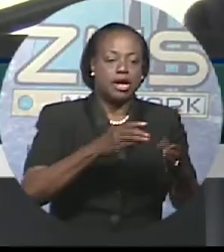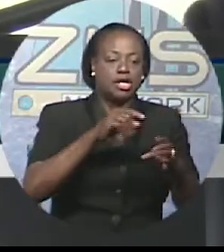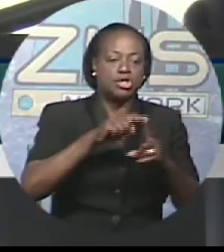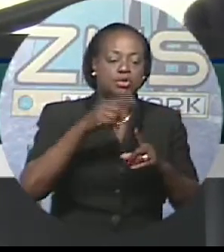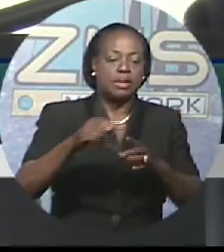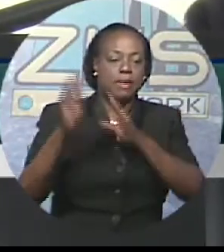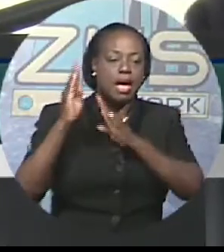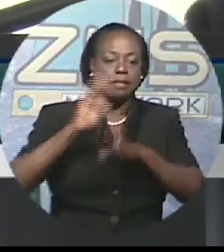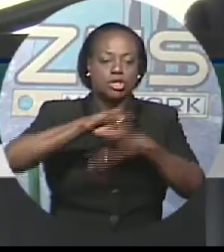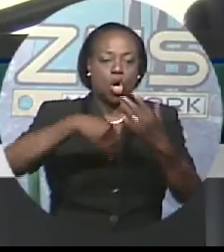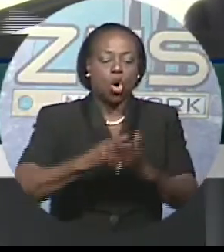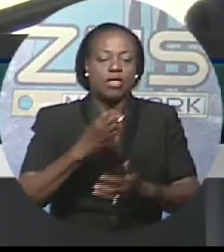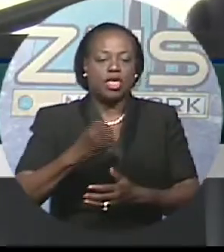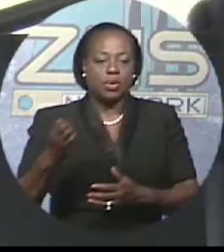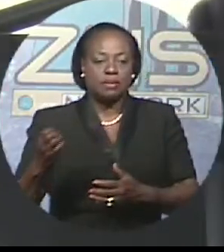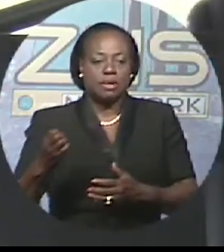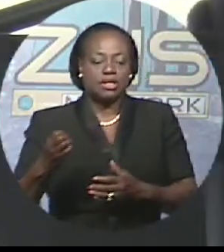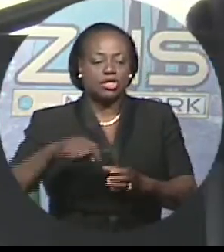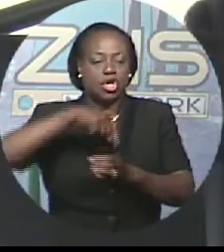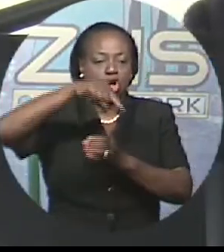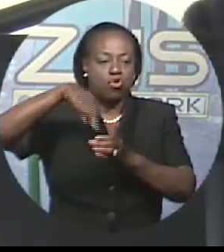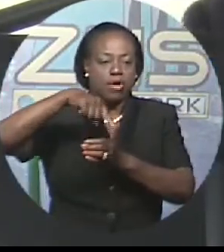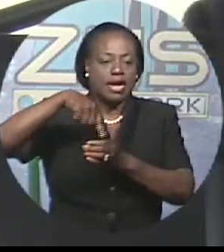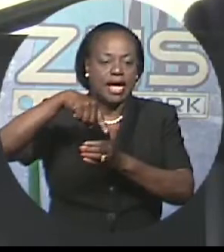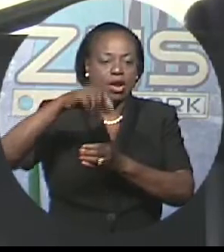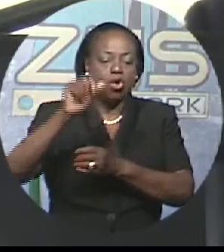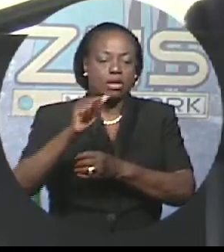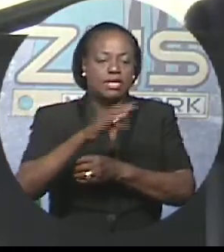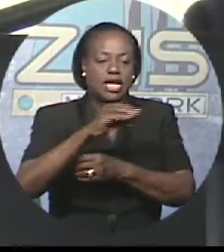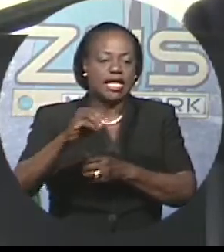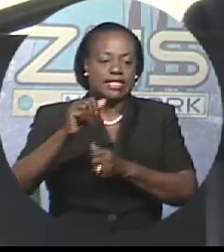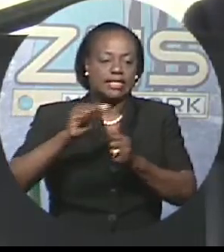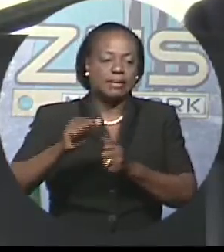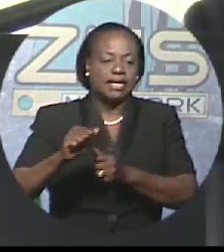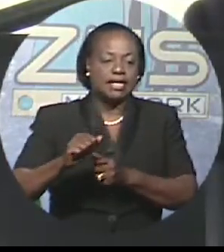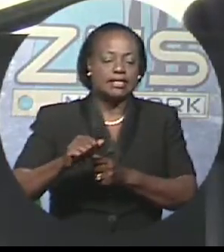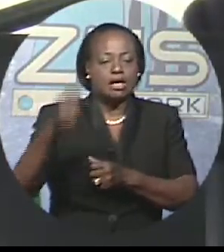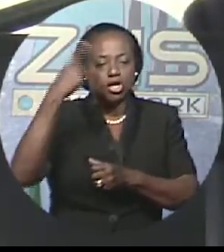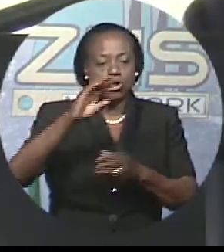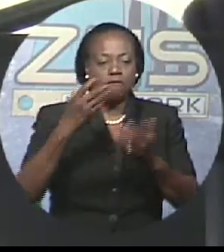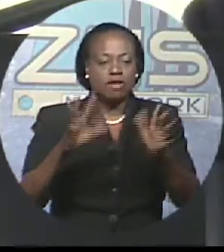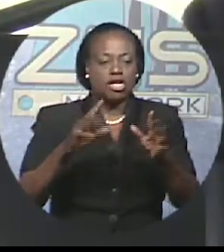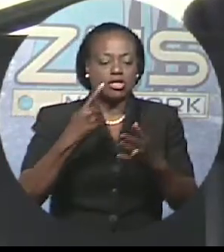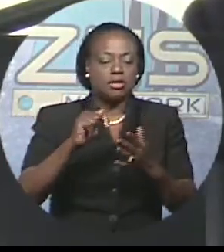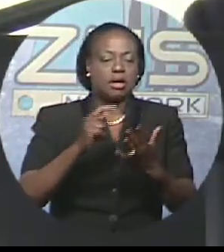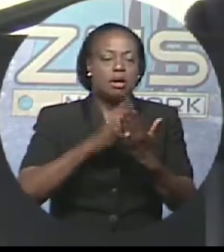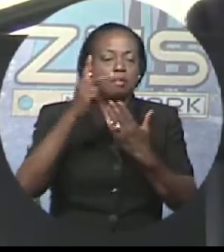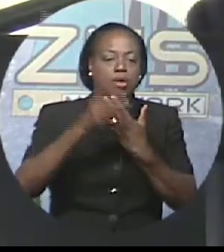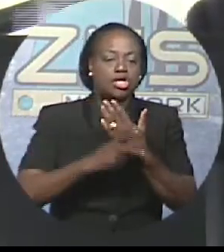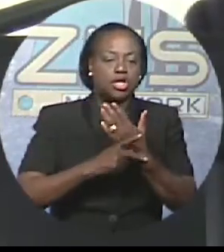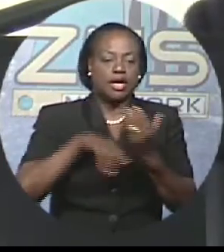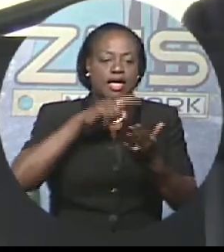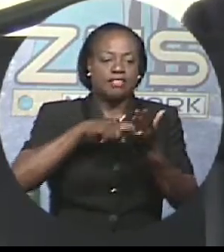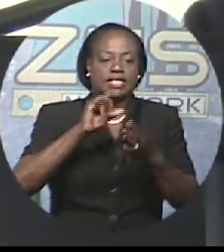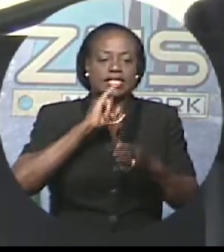All of this entire works, the spectrum is $15 million. The radar cost was